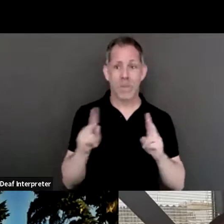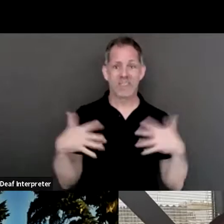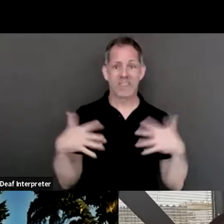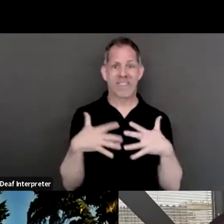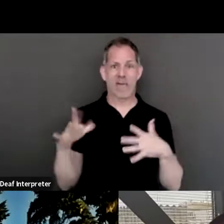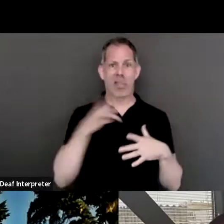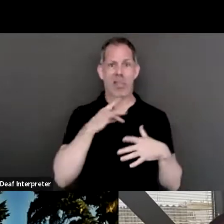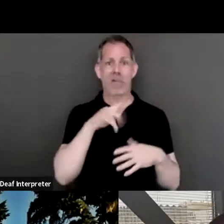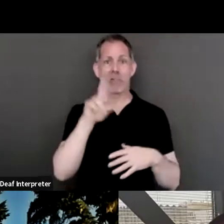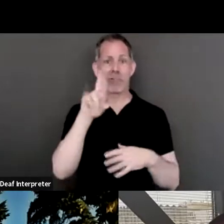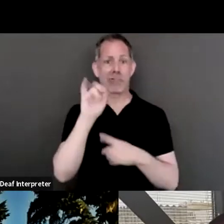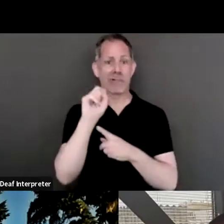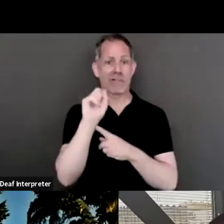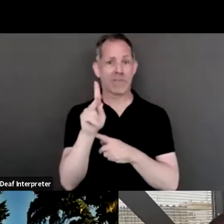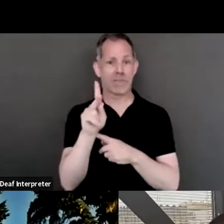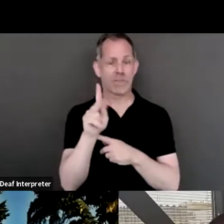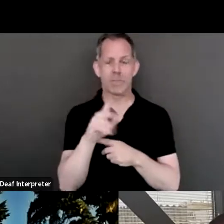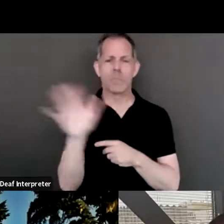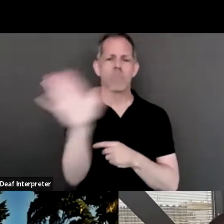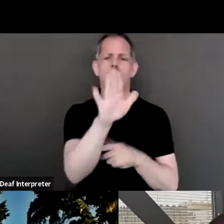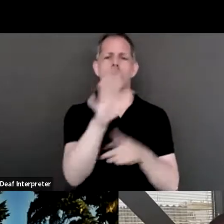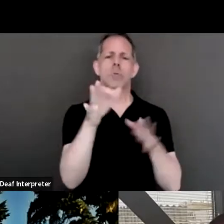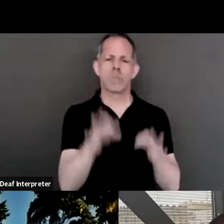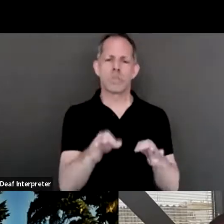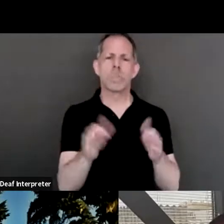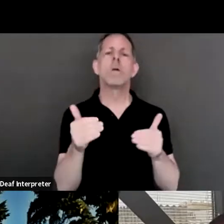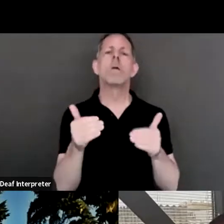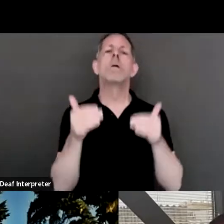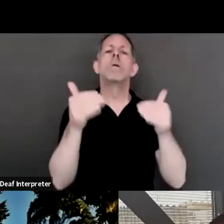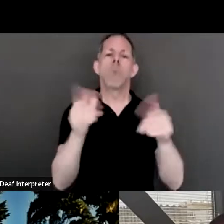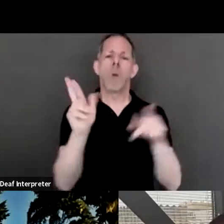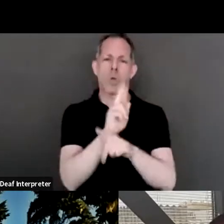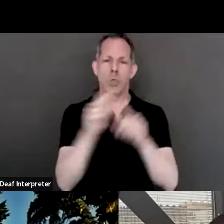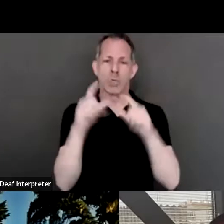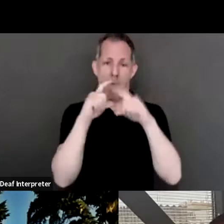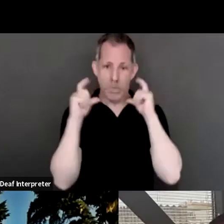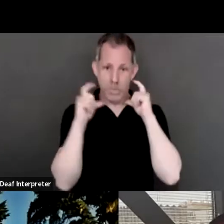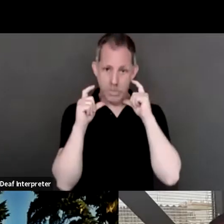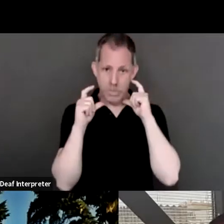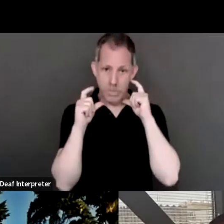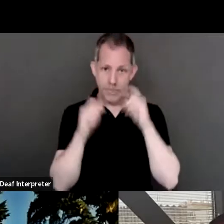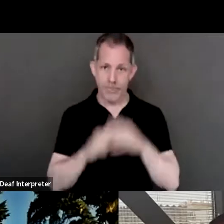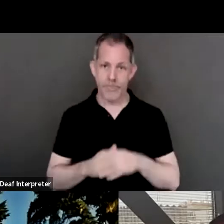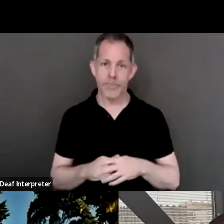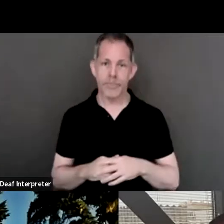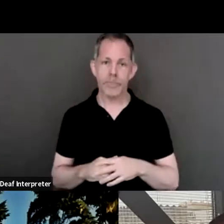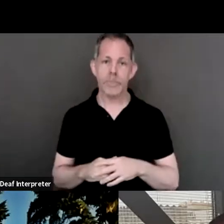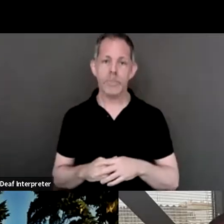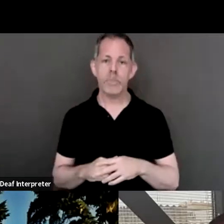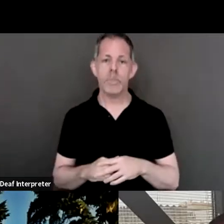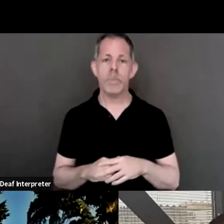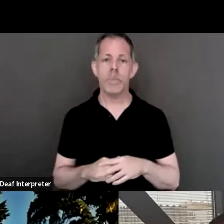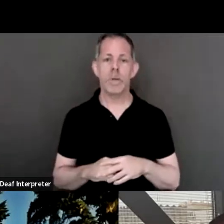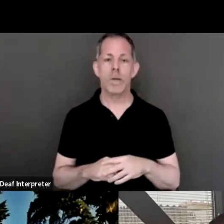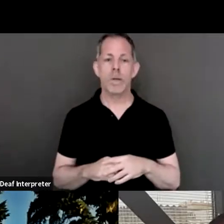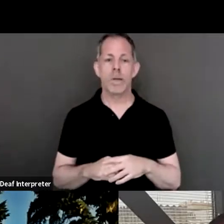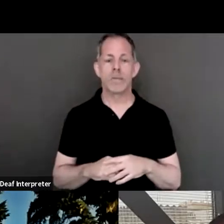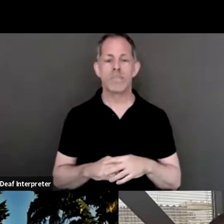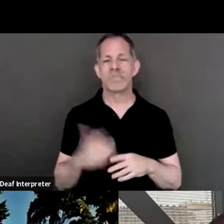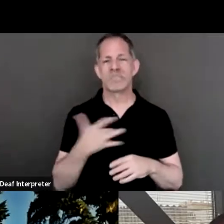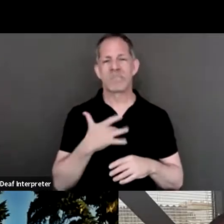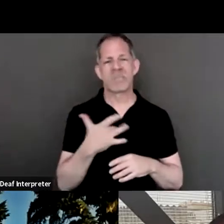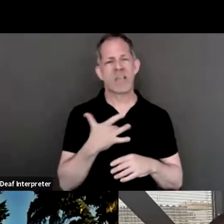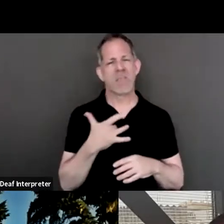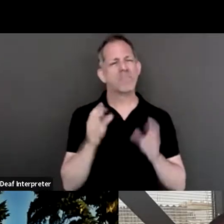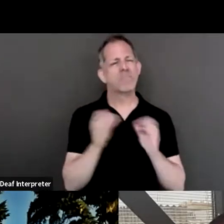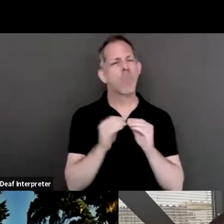and should continue doing that. I just say that's more out on the flatter portion of the effort reward